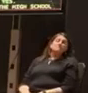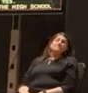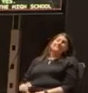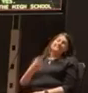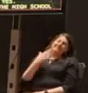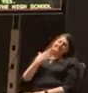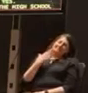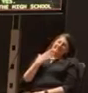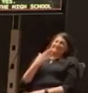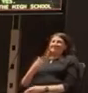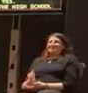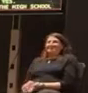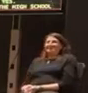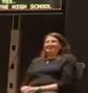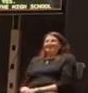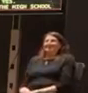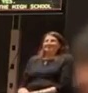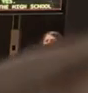Thank you.